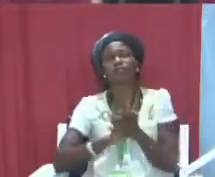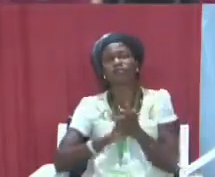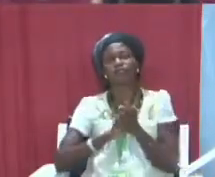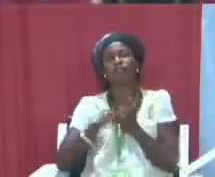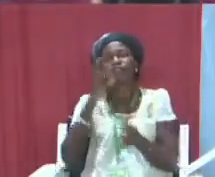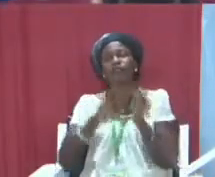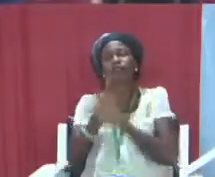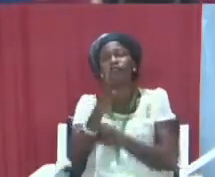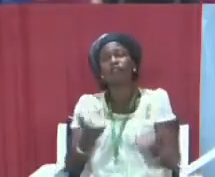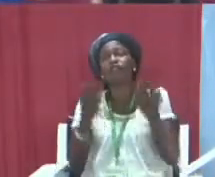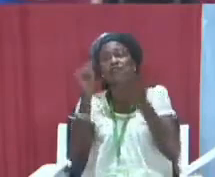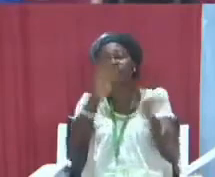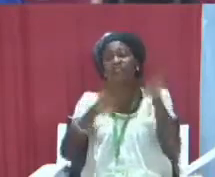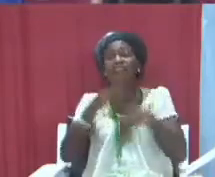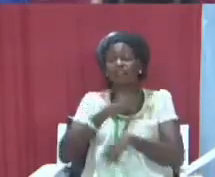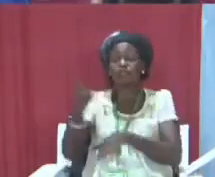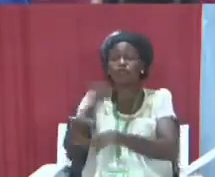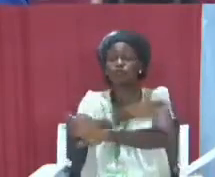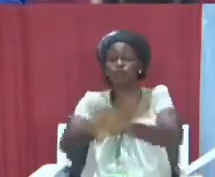and you do not know